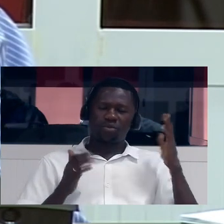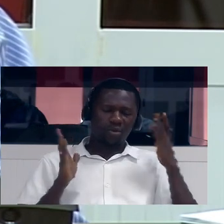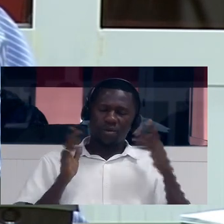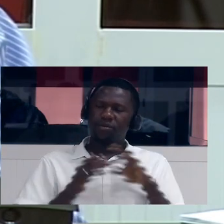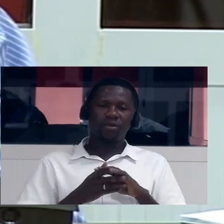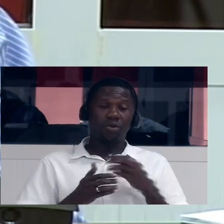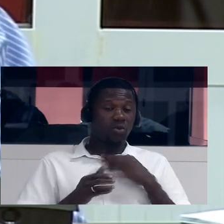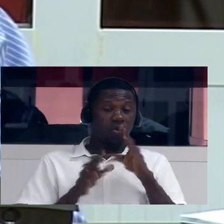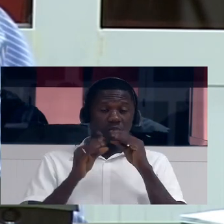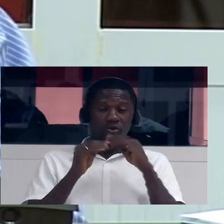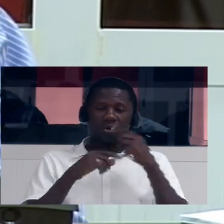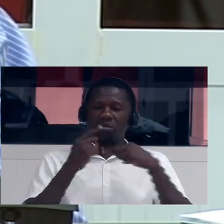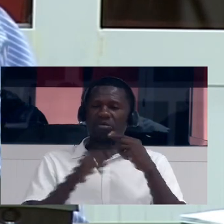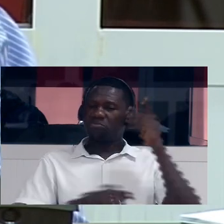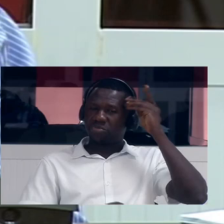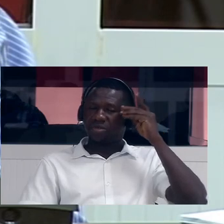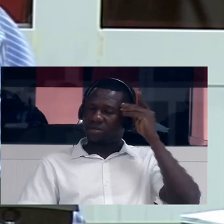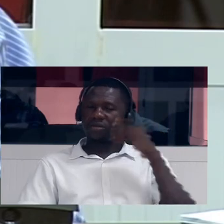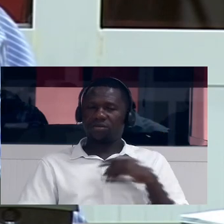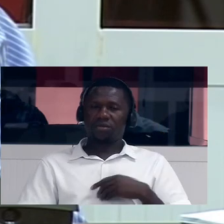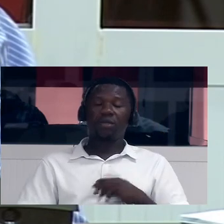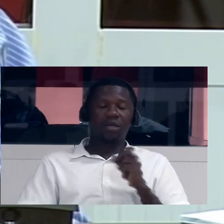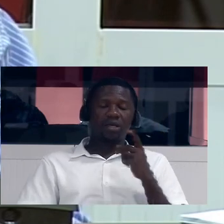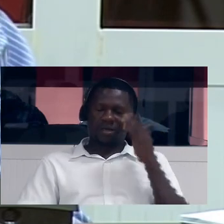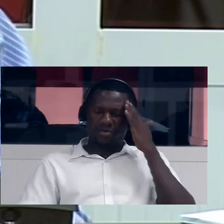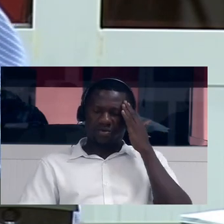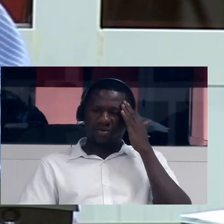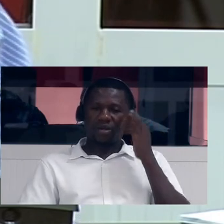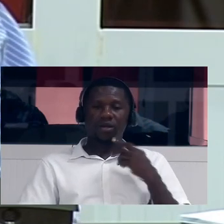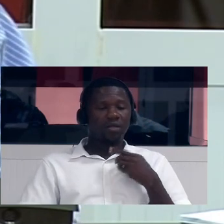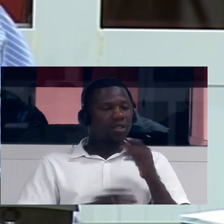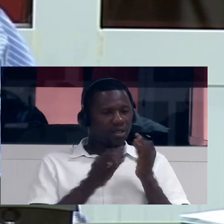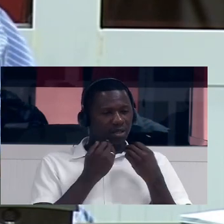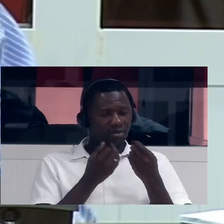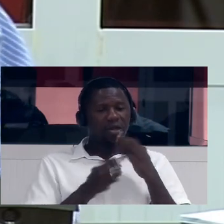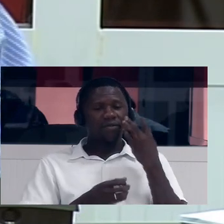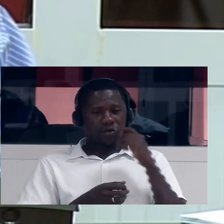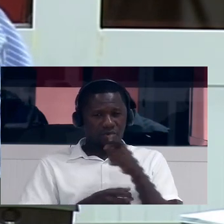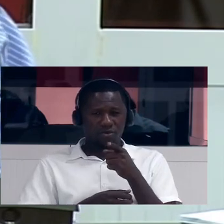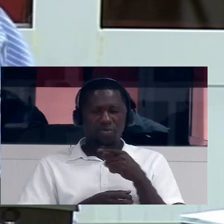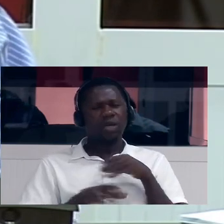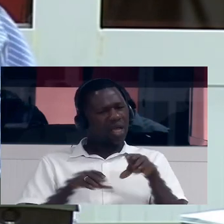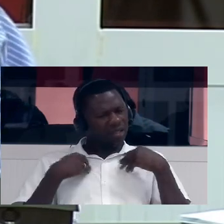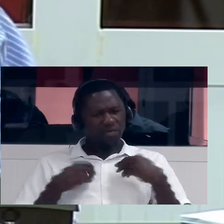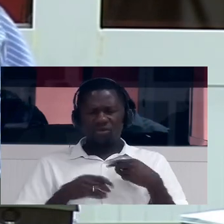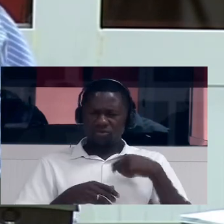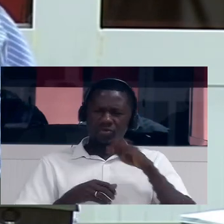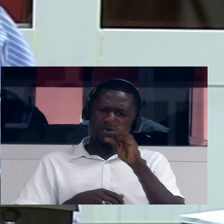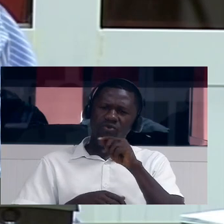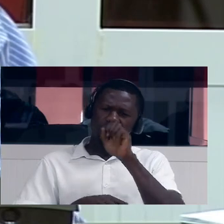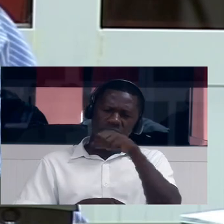I said, of course I don't talk politics. So he said, if I were you, just accept it and just do your job. I said, okay. So I went